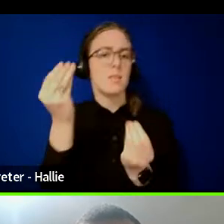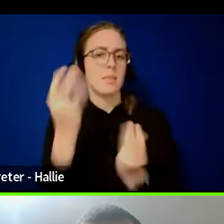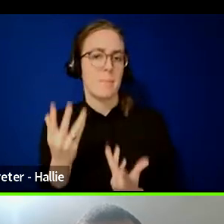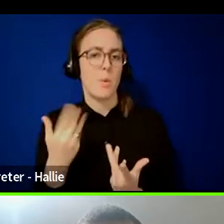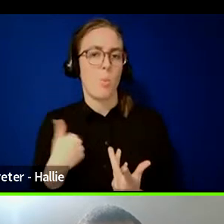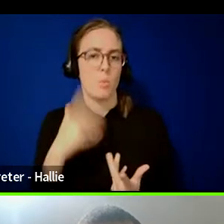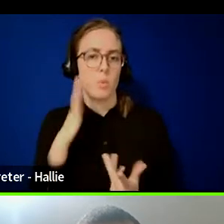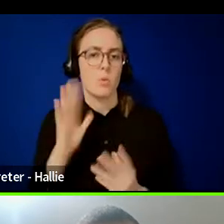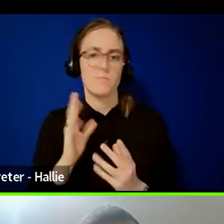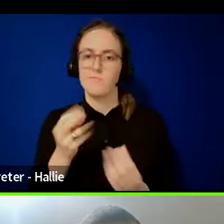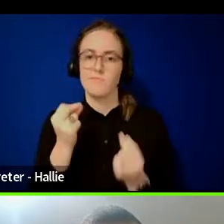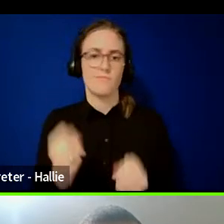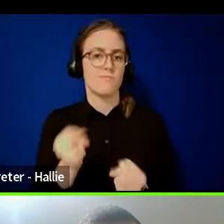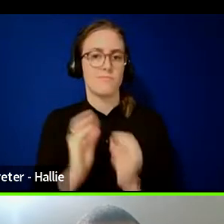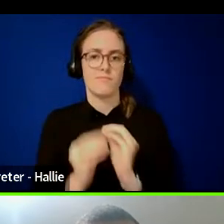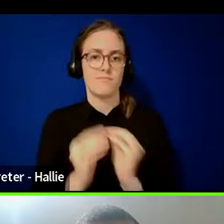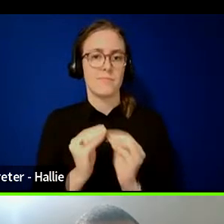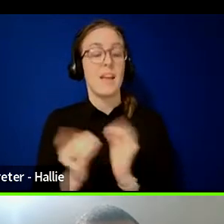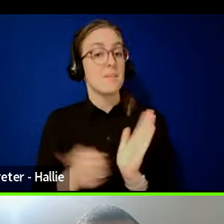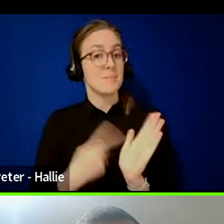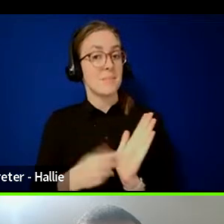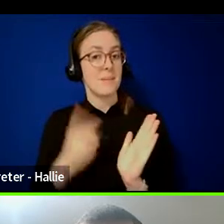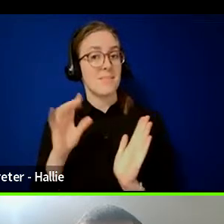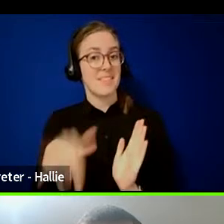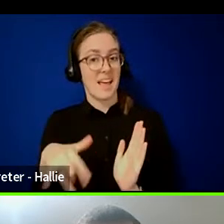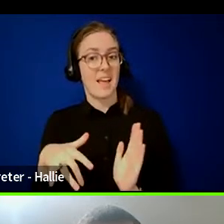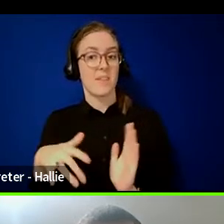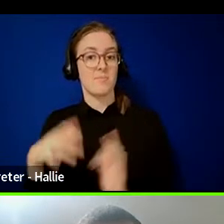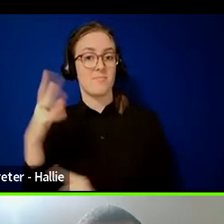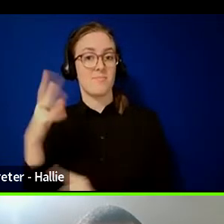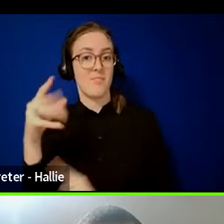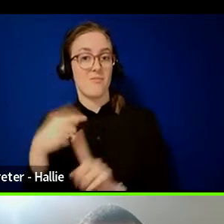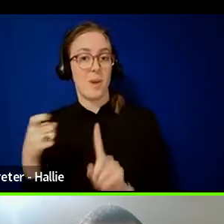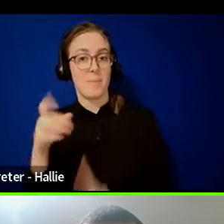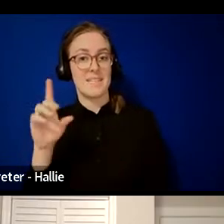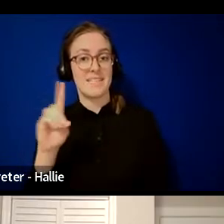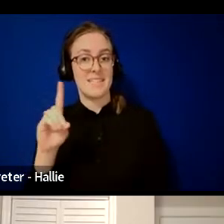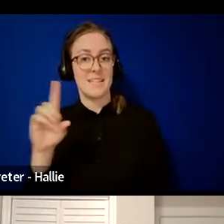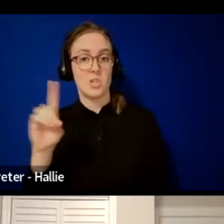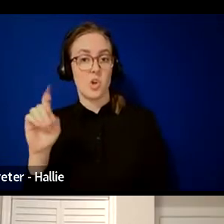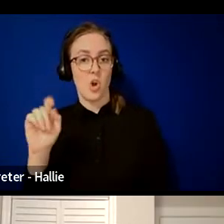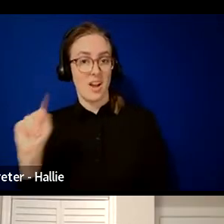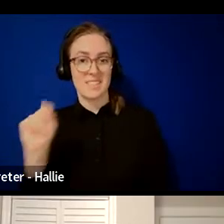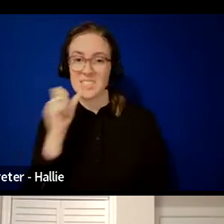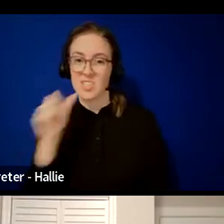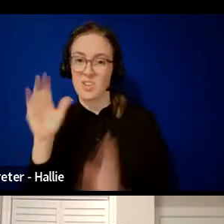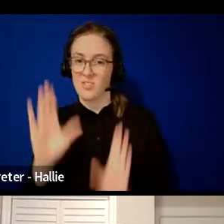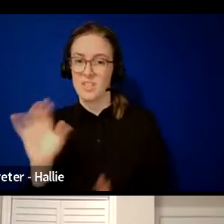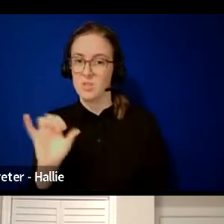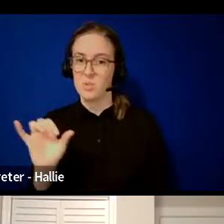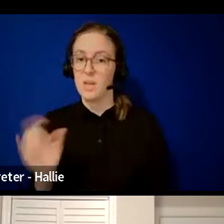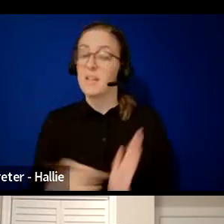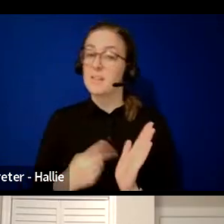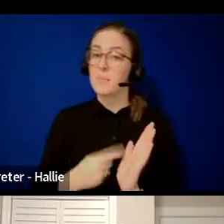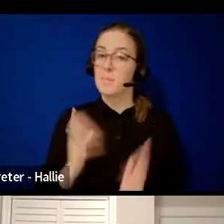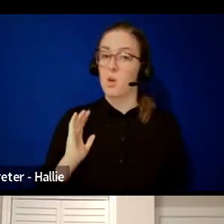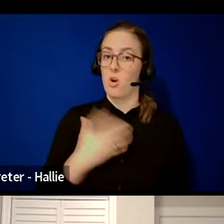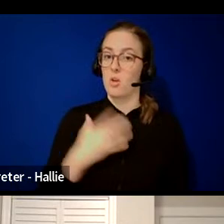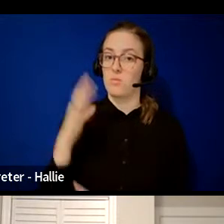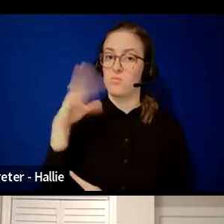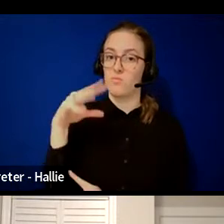immediately. But sometimes the footage that comes from DDOT isn't great as well. Sometimes our footage isn't great.